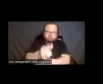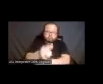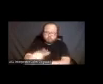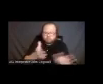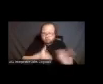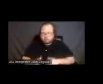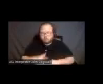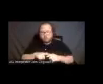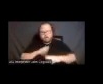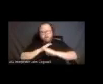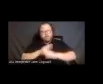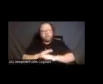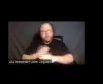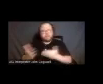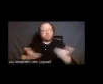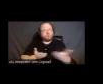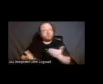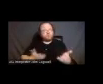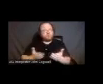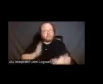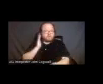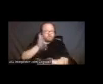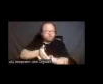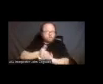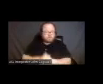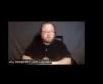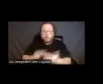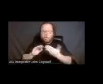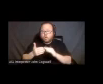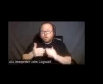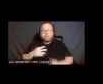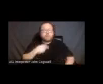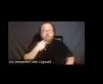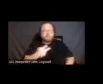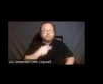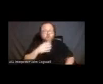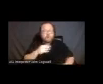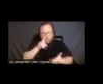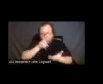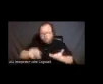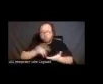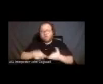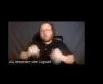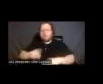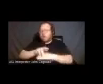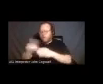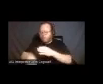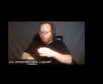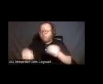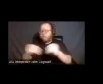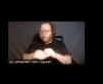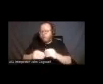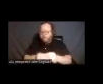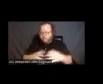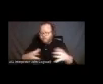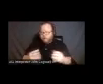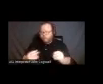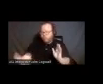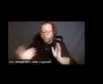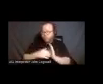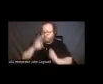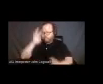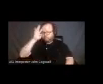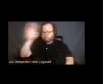prevent service disruption. Yet community voices and research can result in the expansion or reinvention of